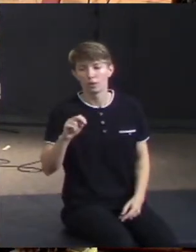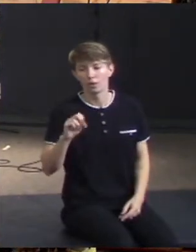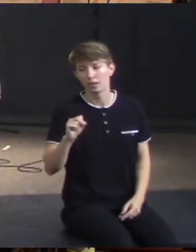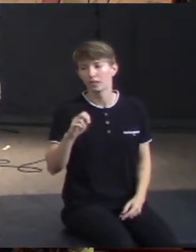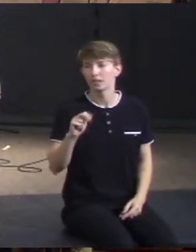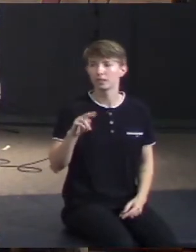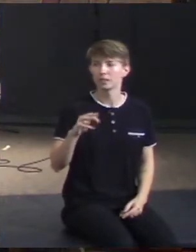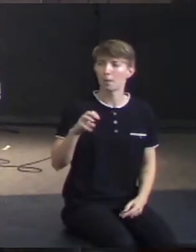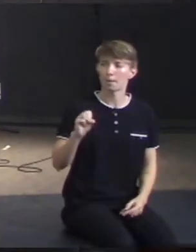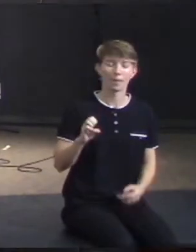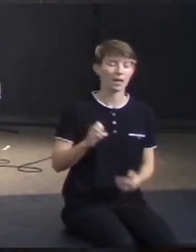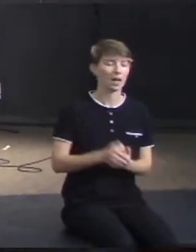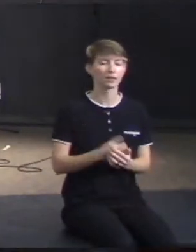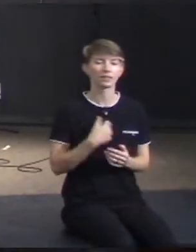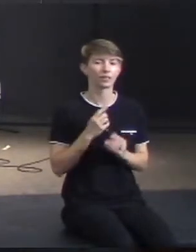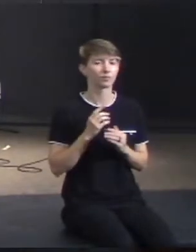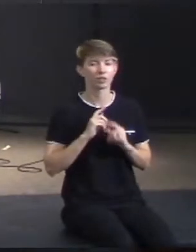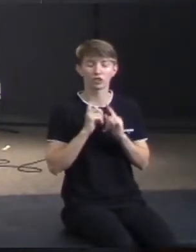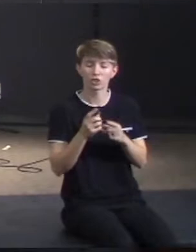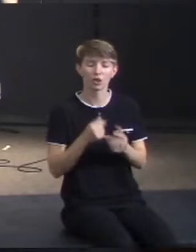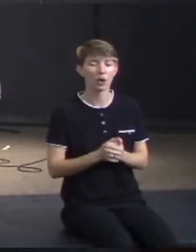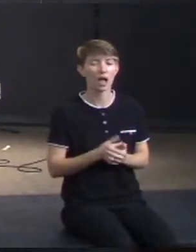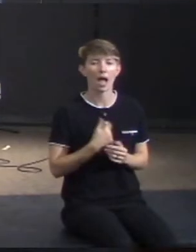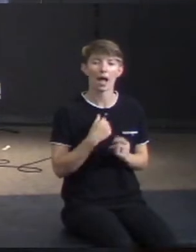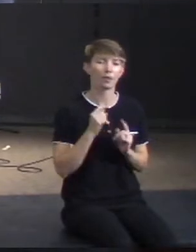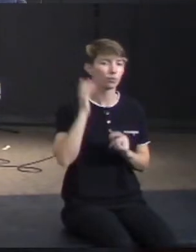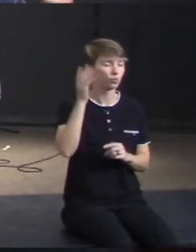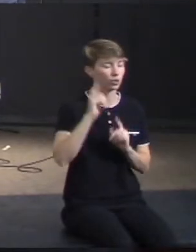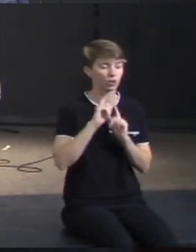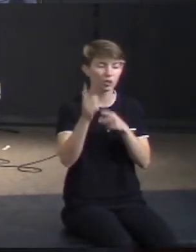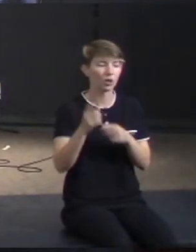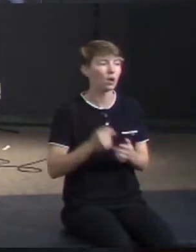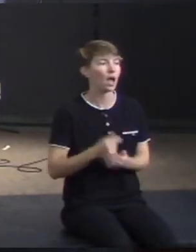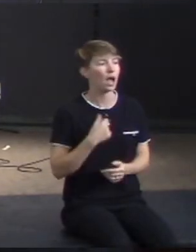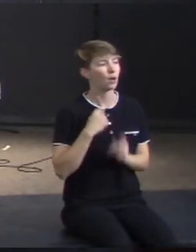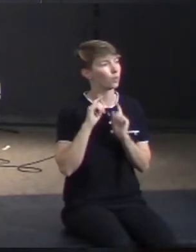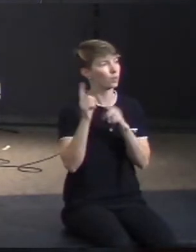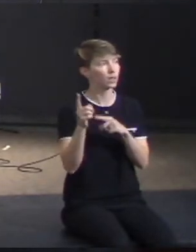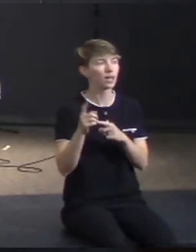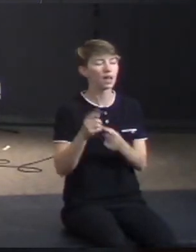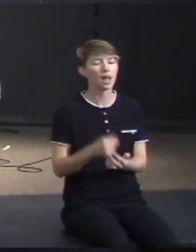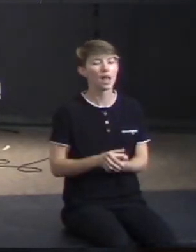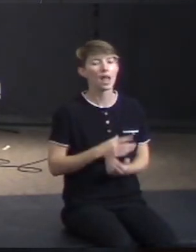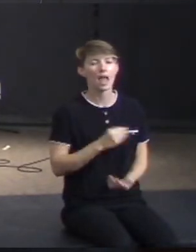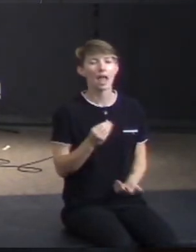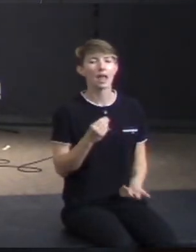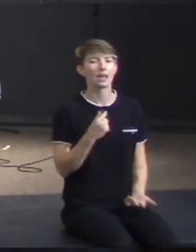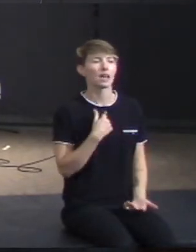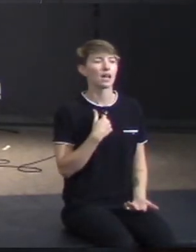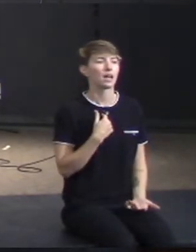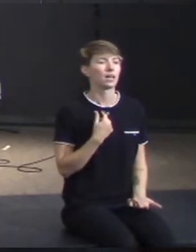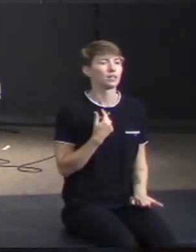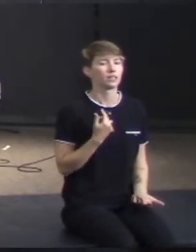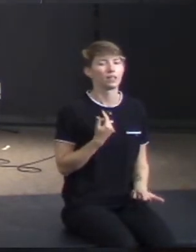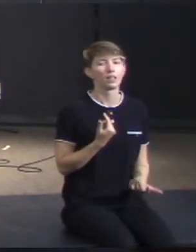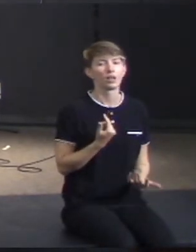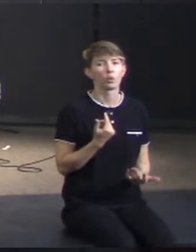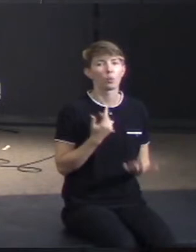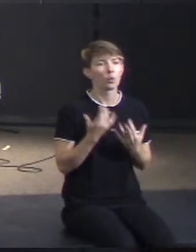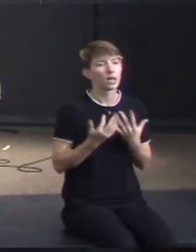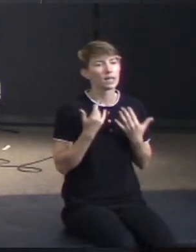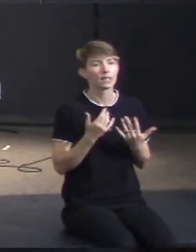I was like, going, wow, this might be the Lord's calling. I'm going to go. And I went out there and you know, waited to